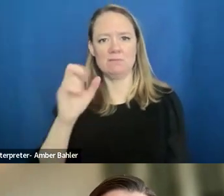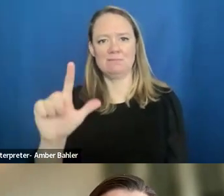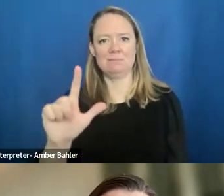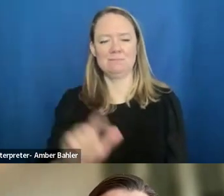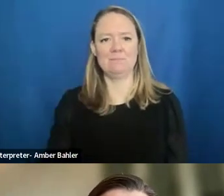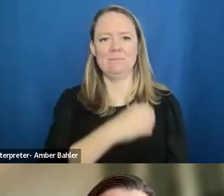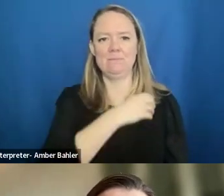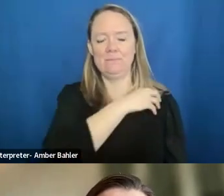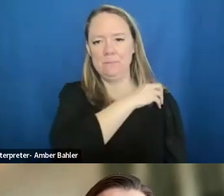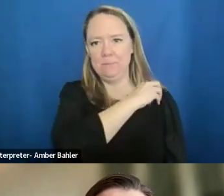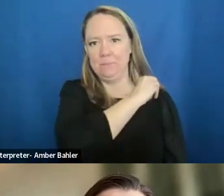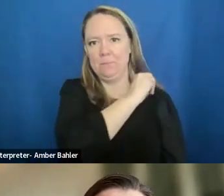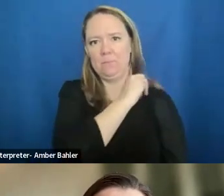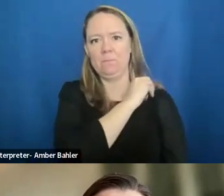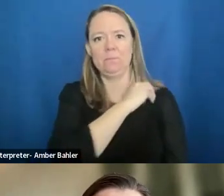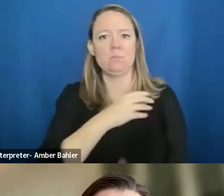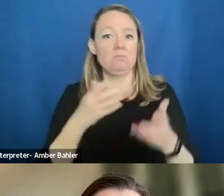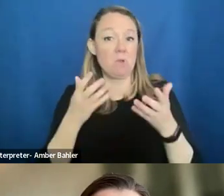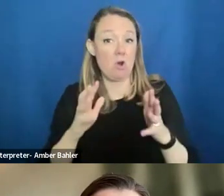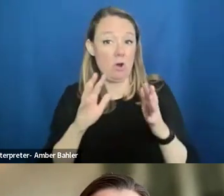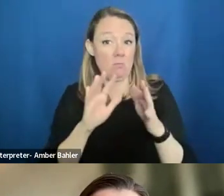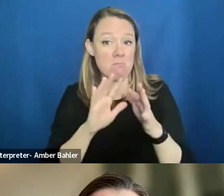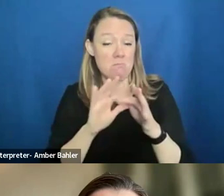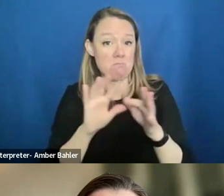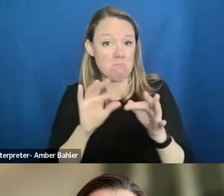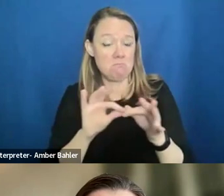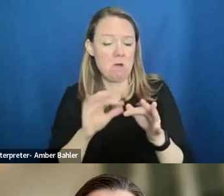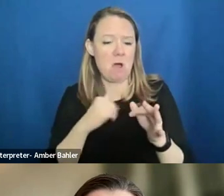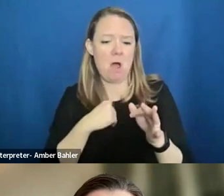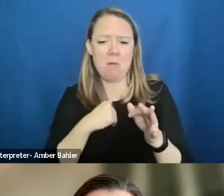kind of revisiting what has already been said, is that